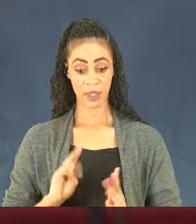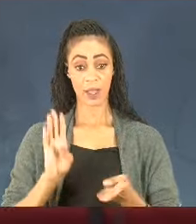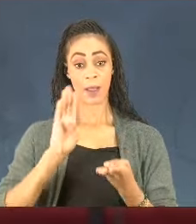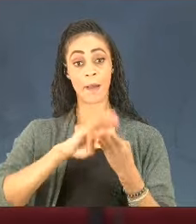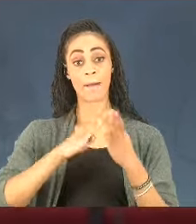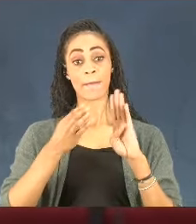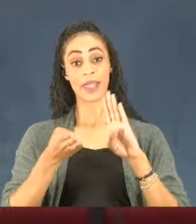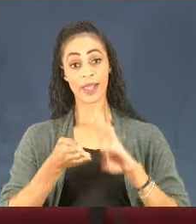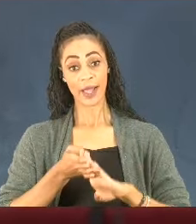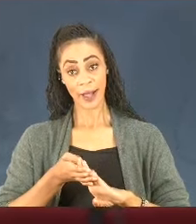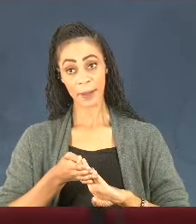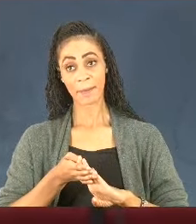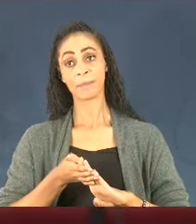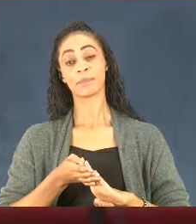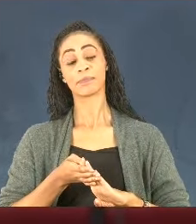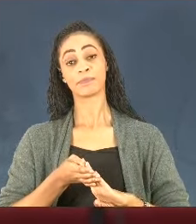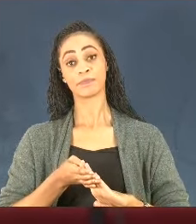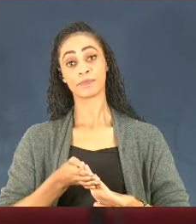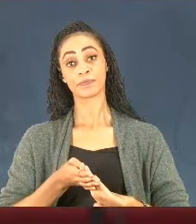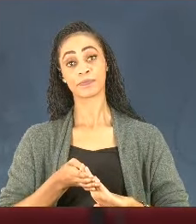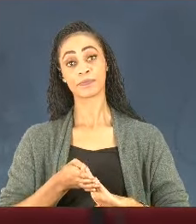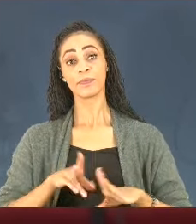an agent of restoration?